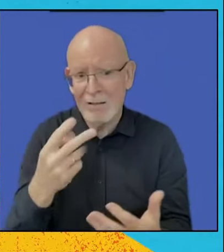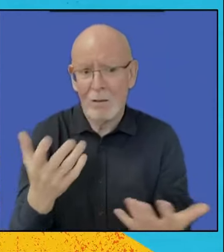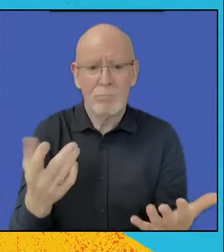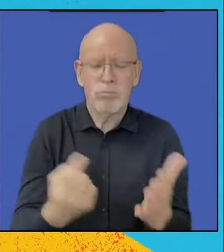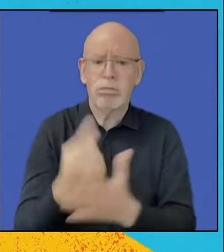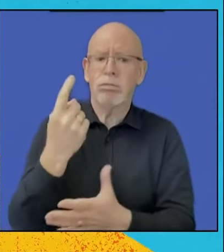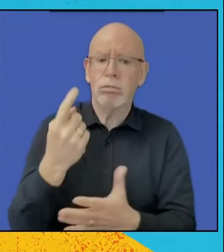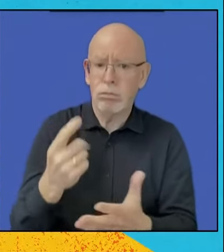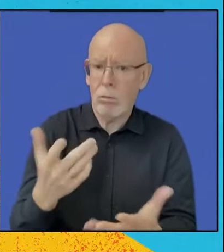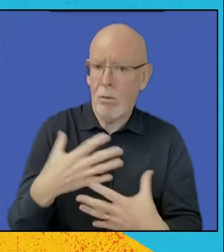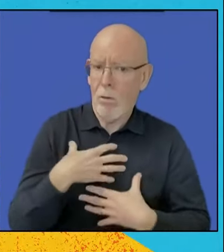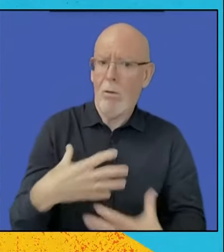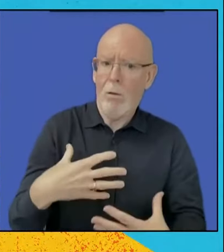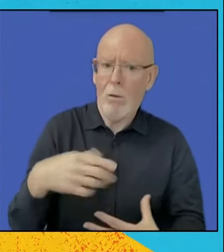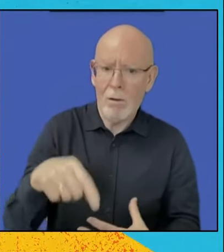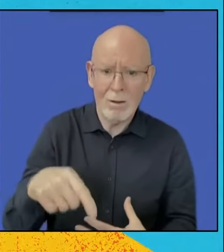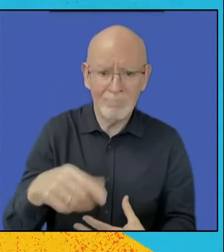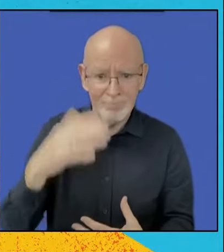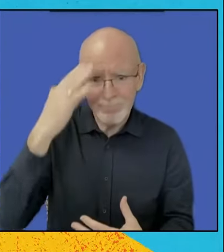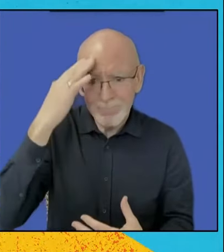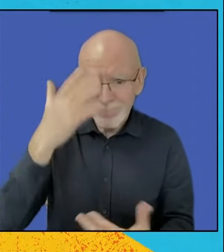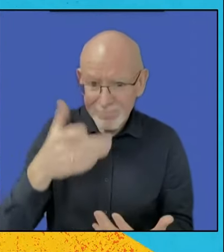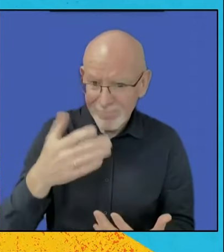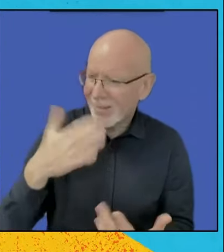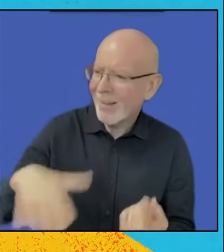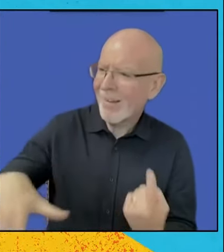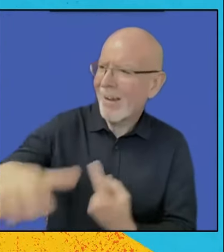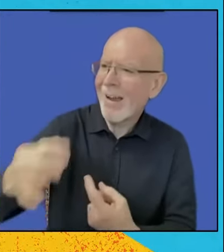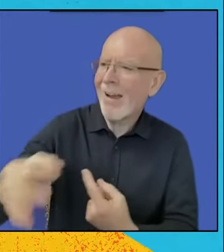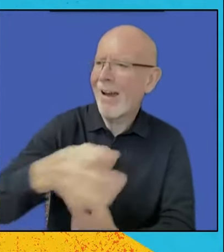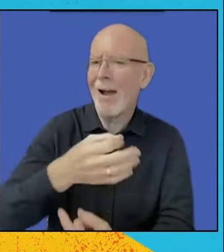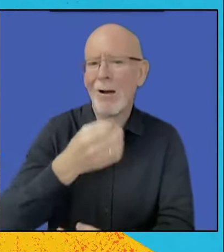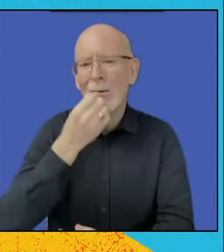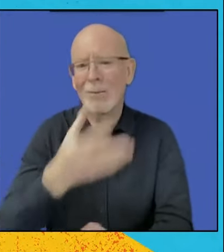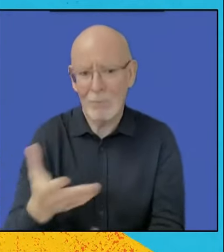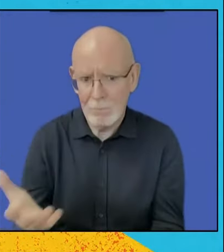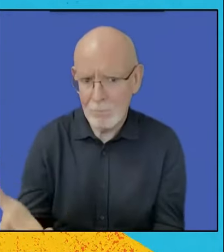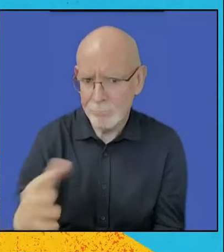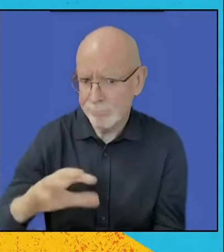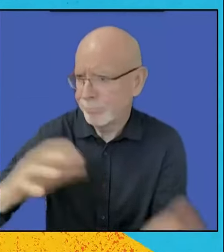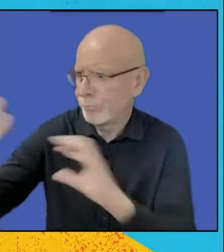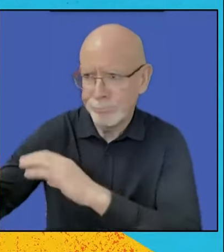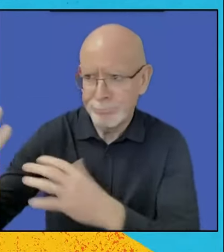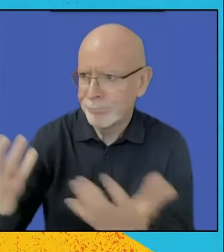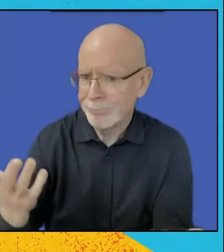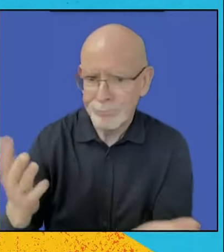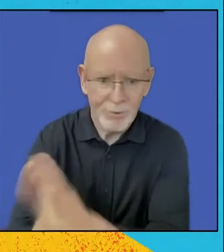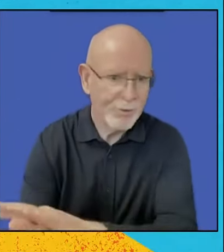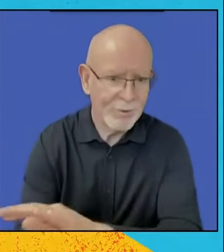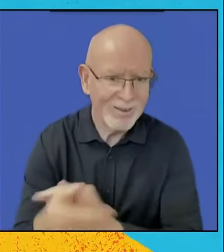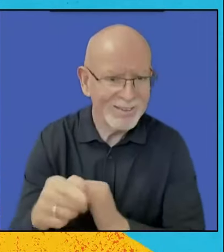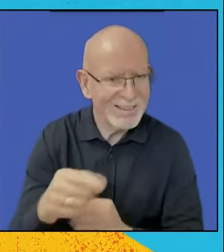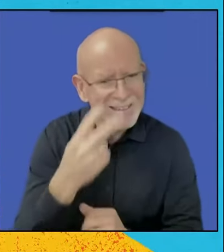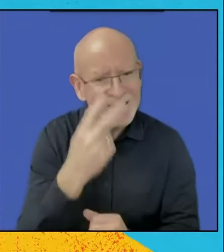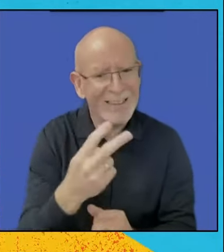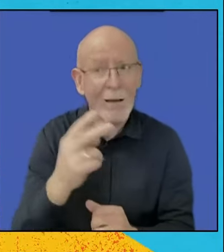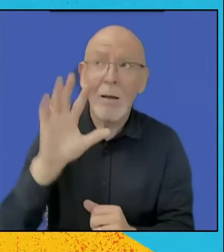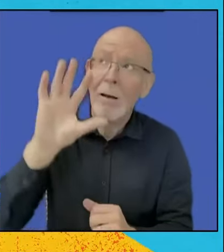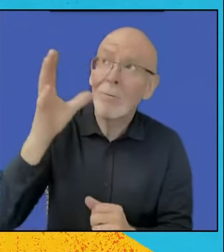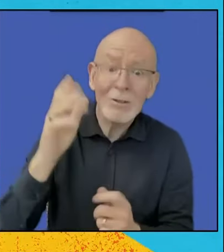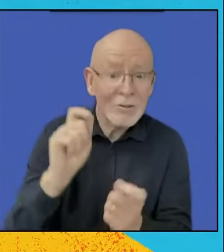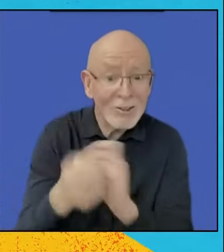was my trigger as a teenager in wanting to do something, and which is why 2015 was seen as a year of hope for us. You